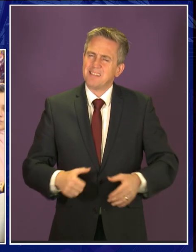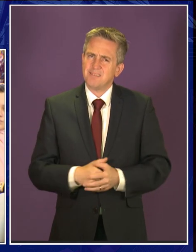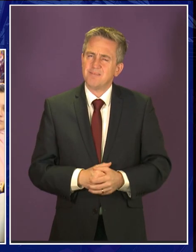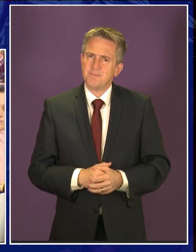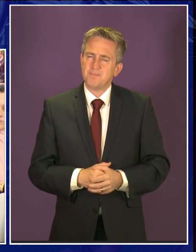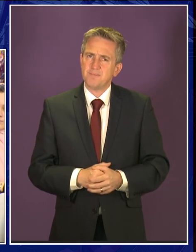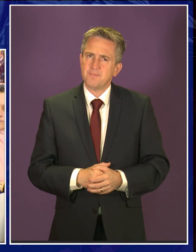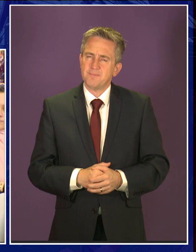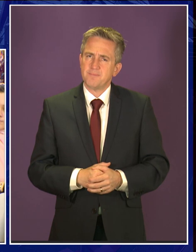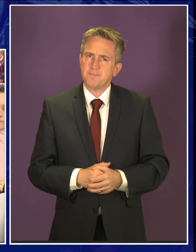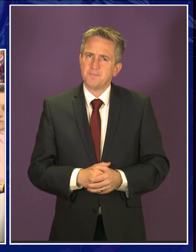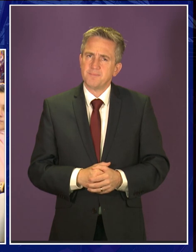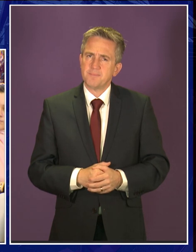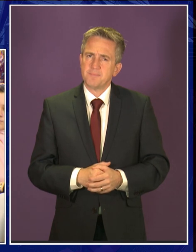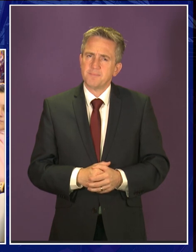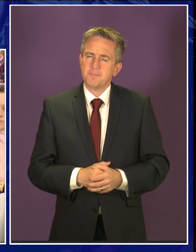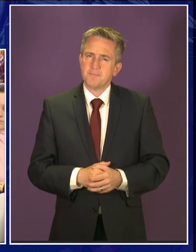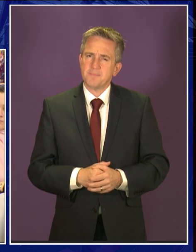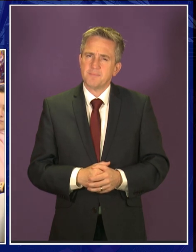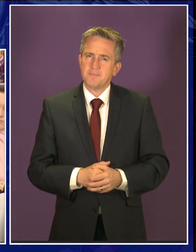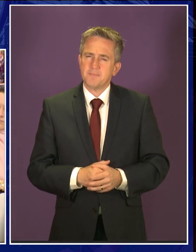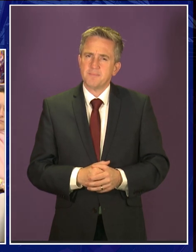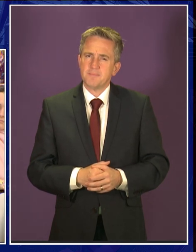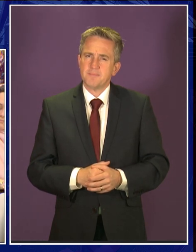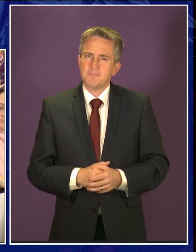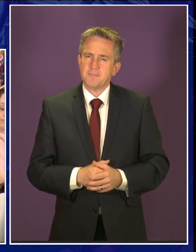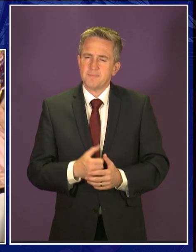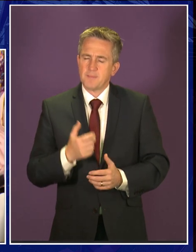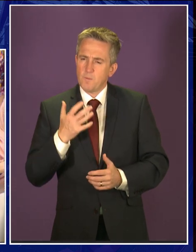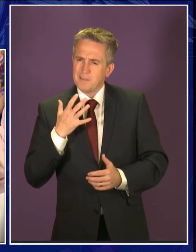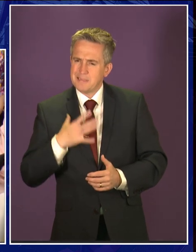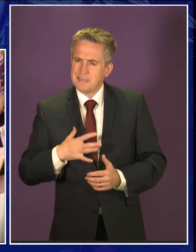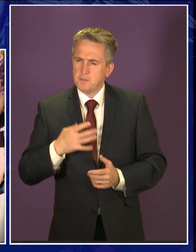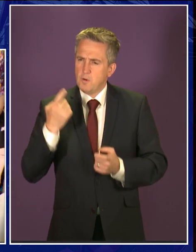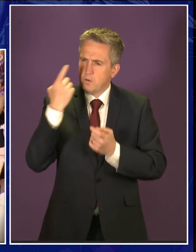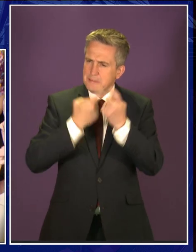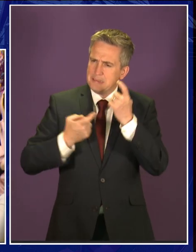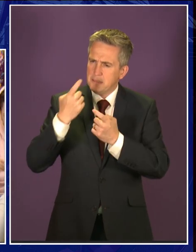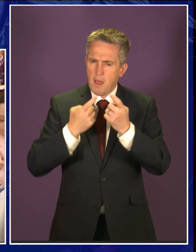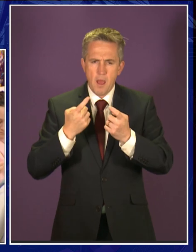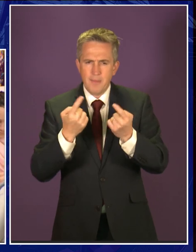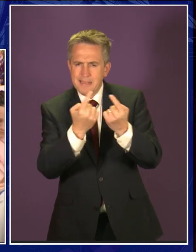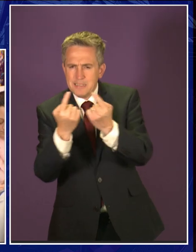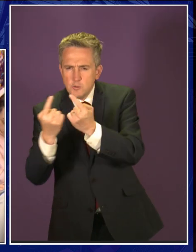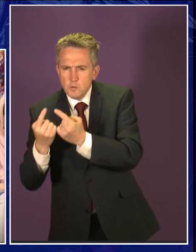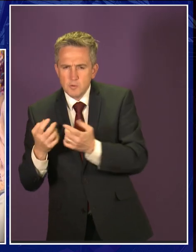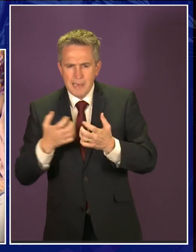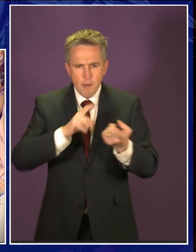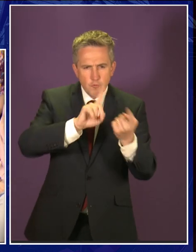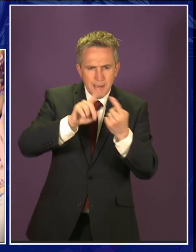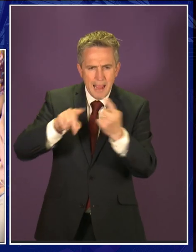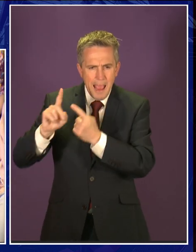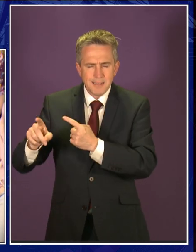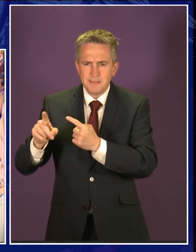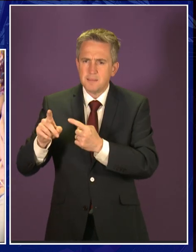the studies that we find to really merging our instinctive reactions to everything that we feel. And